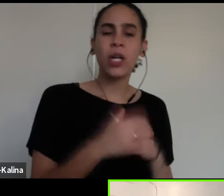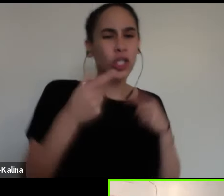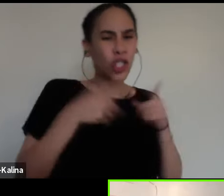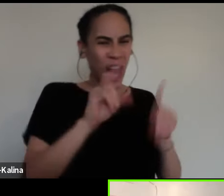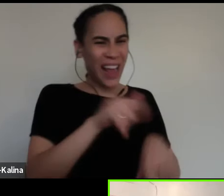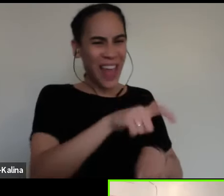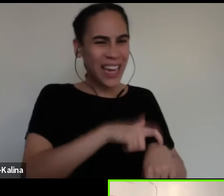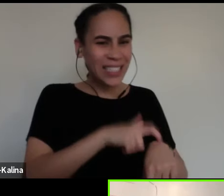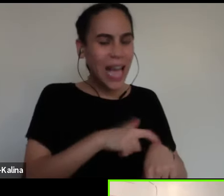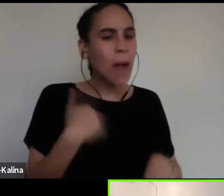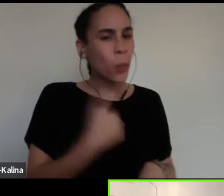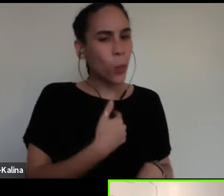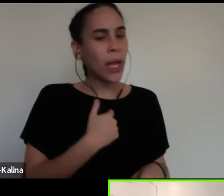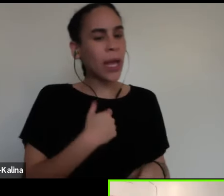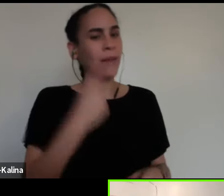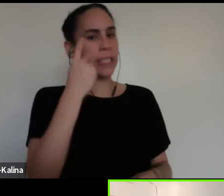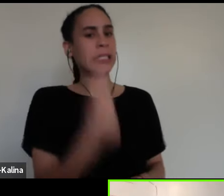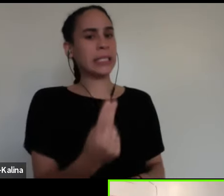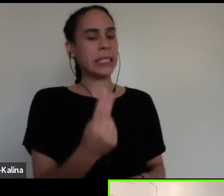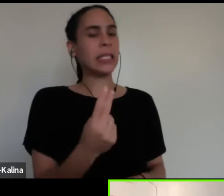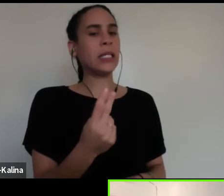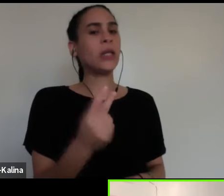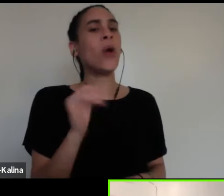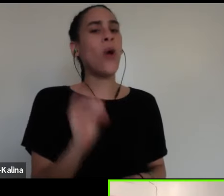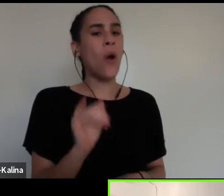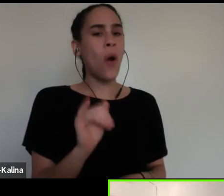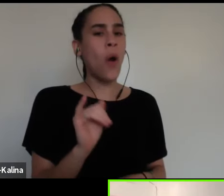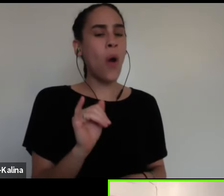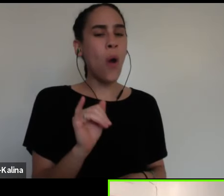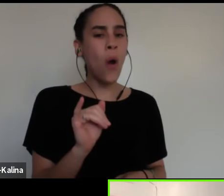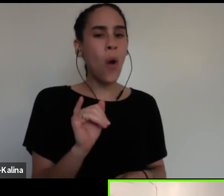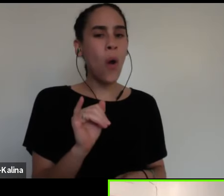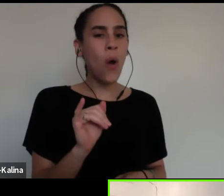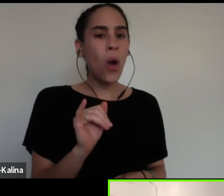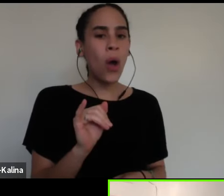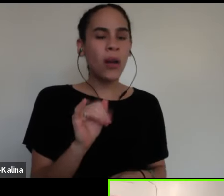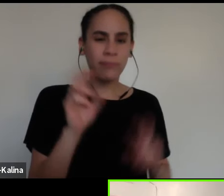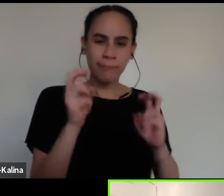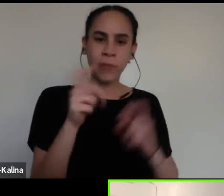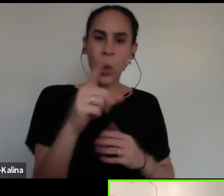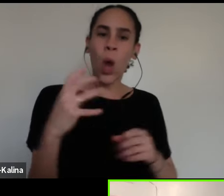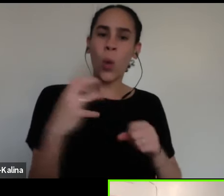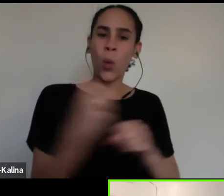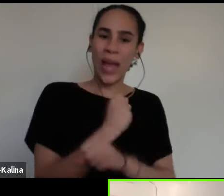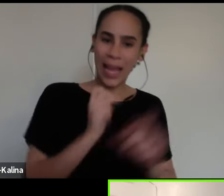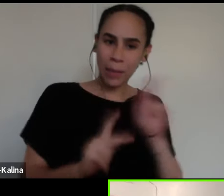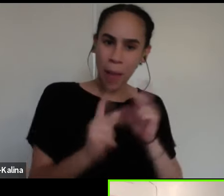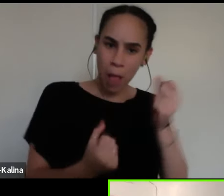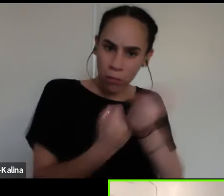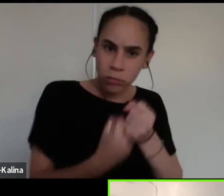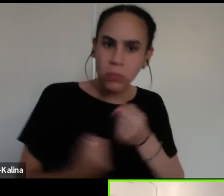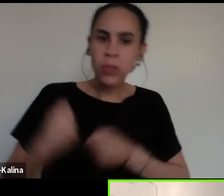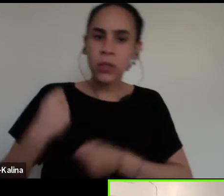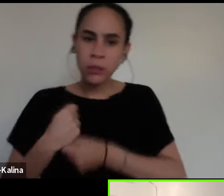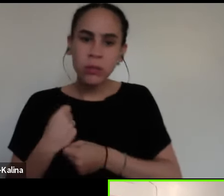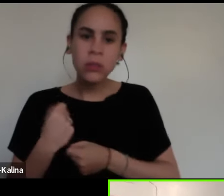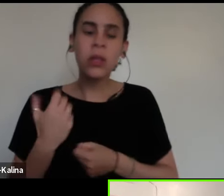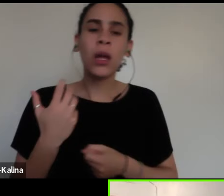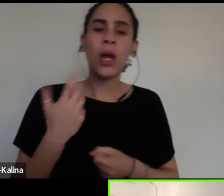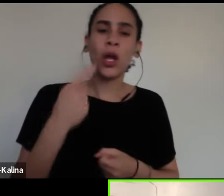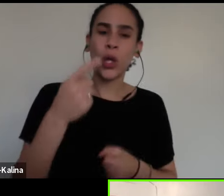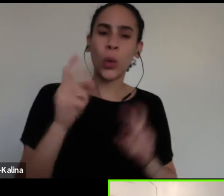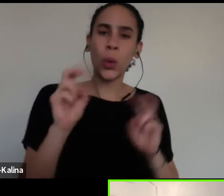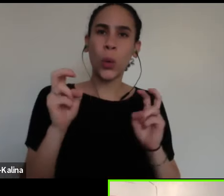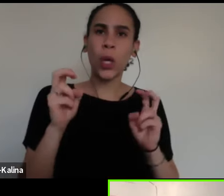spend the time with the other person, is you automatically win folks to your side, right? Like, you automatically created